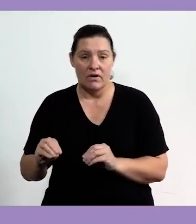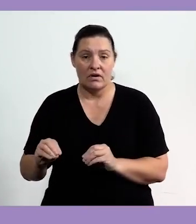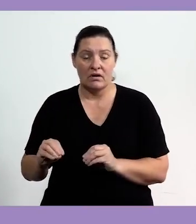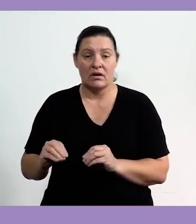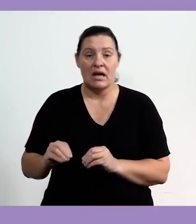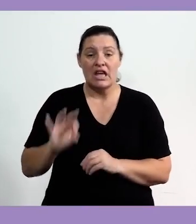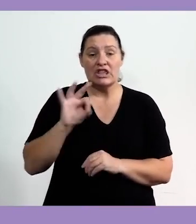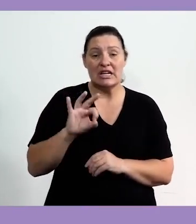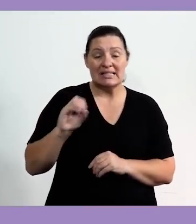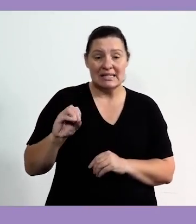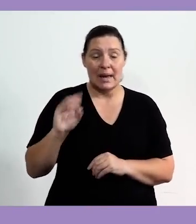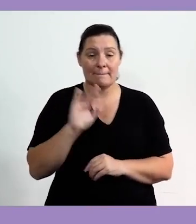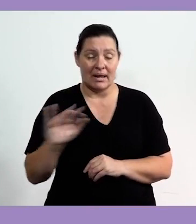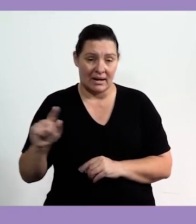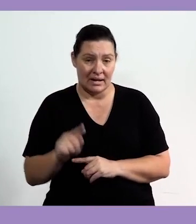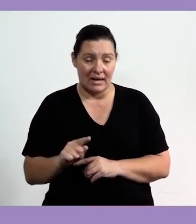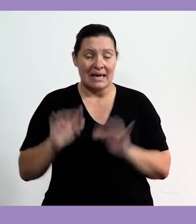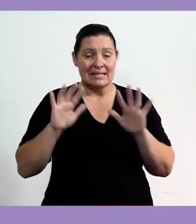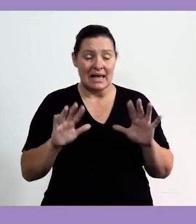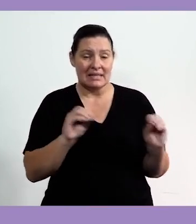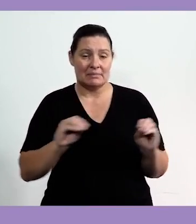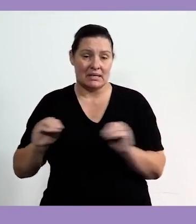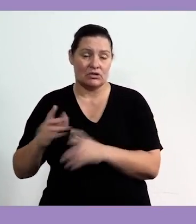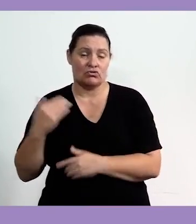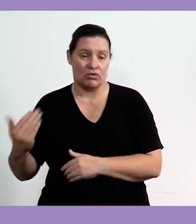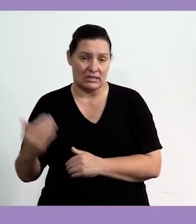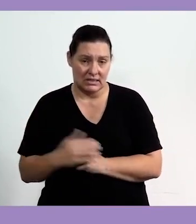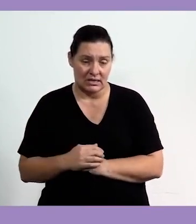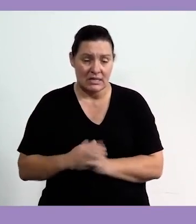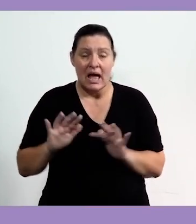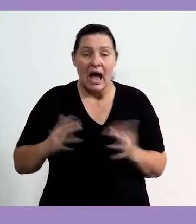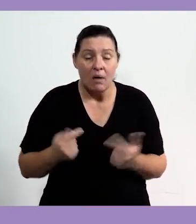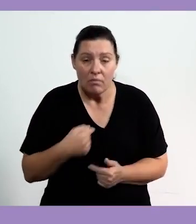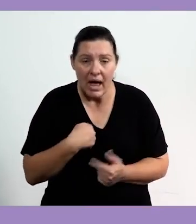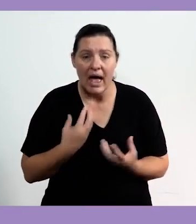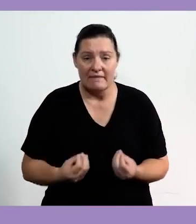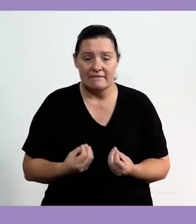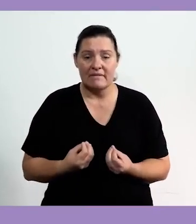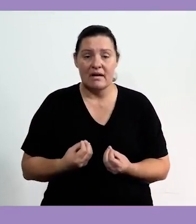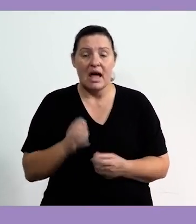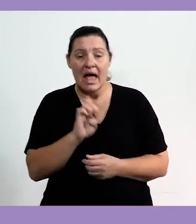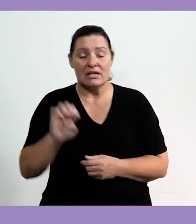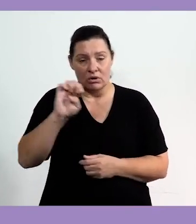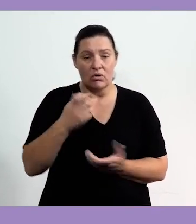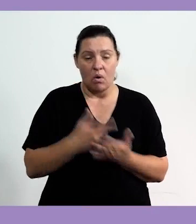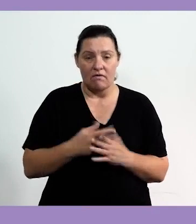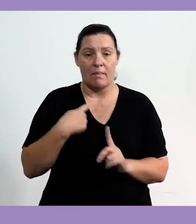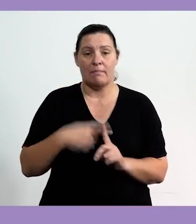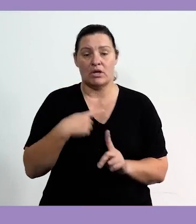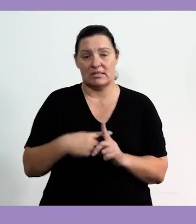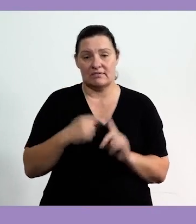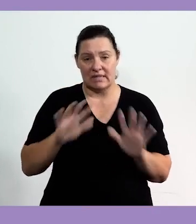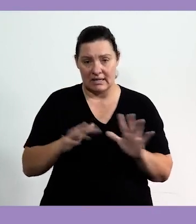have moved our 30 billion 10 spaces to the right. So that means we are going to have an